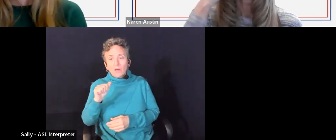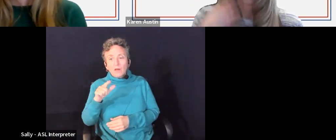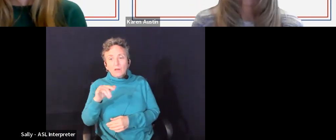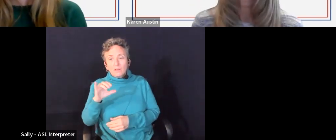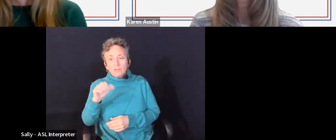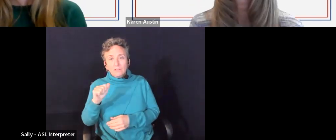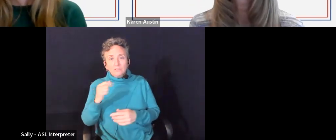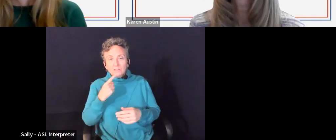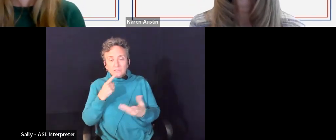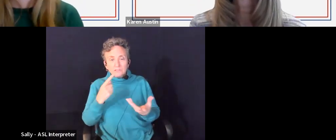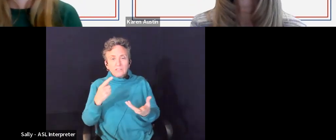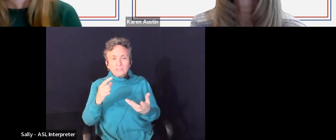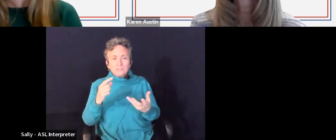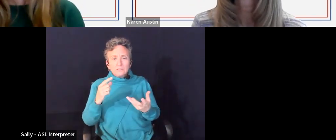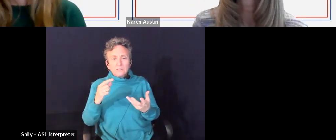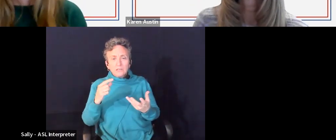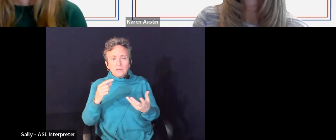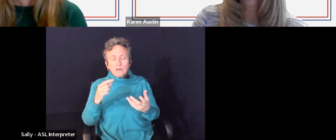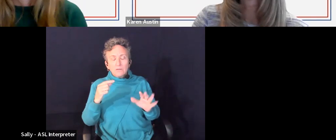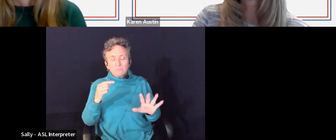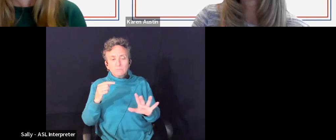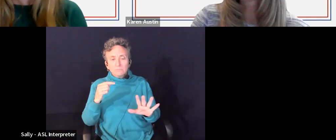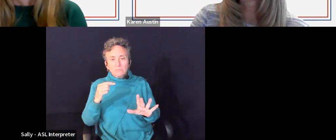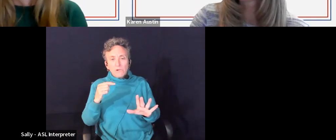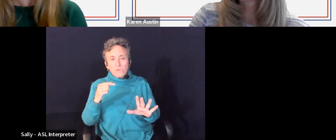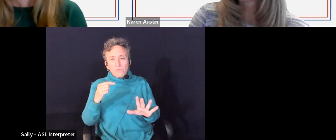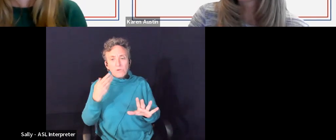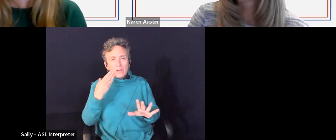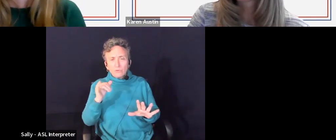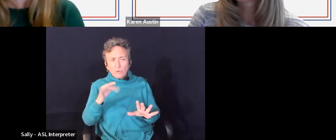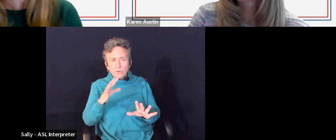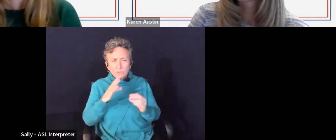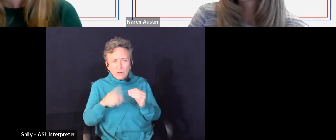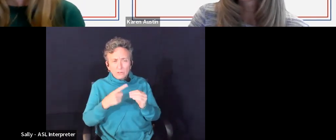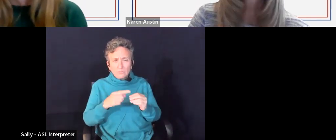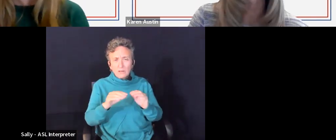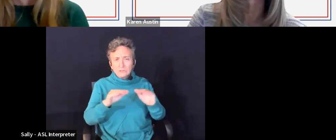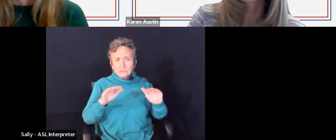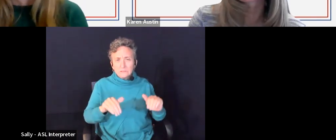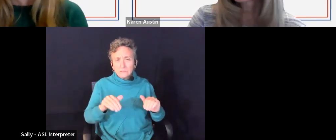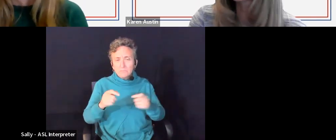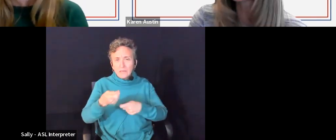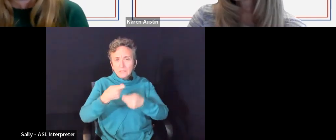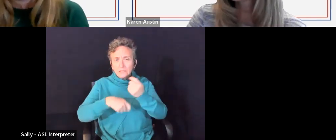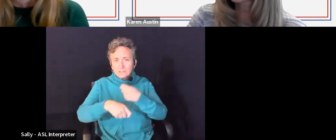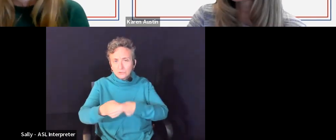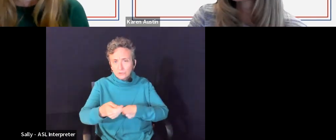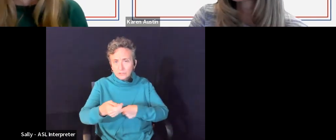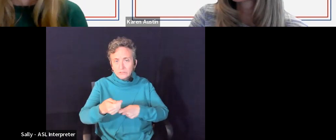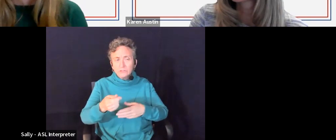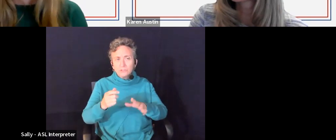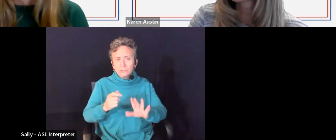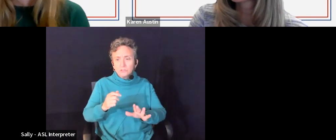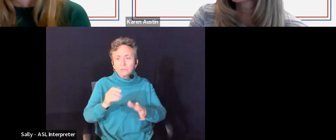So I'm sorry, I was answering questions during a lot of your presentations. So I don't know if you talked about systematic exchanges. I did not. So okay.